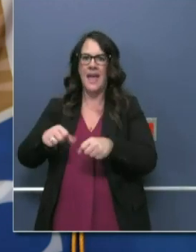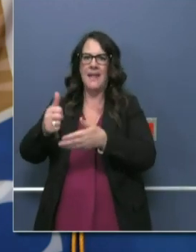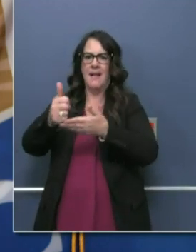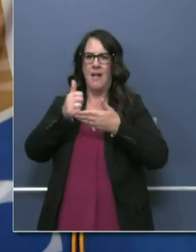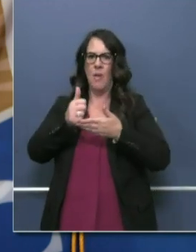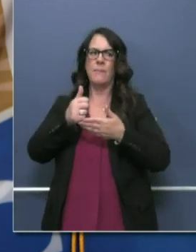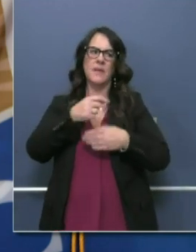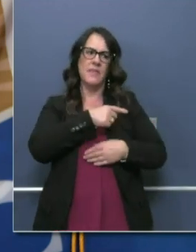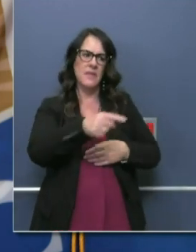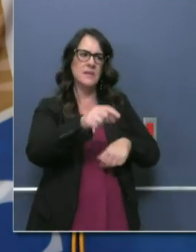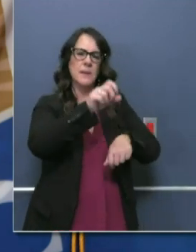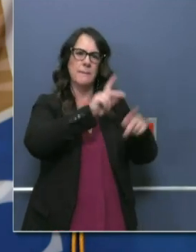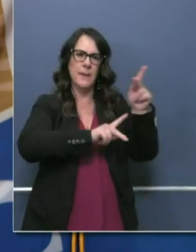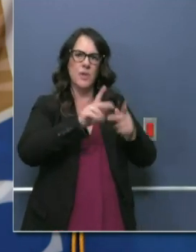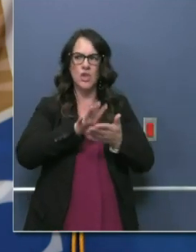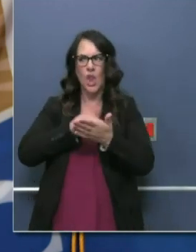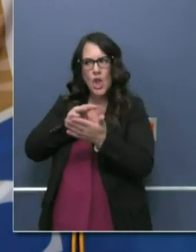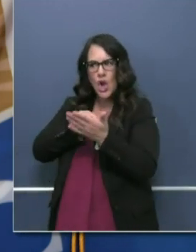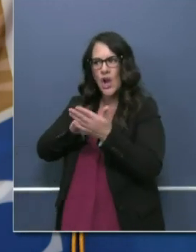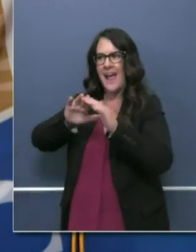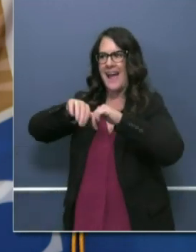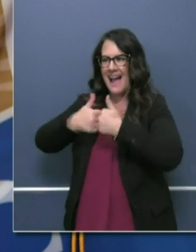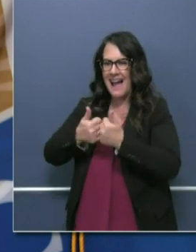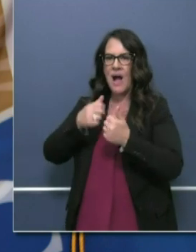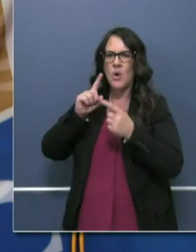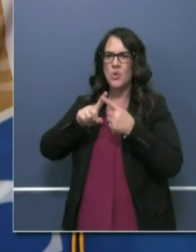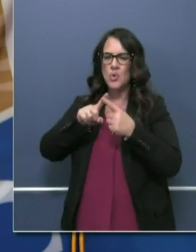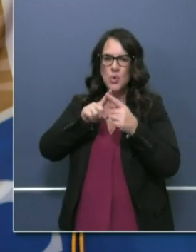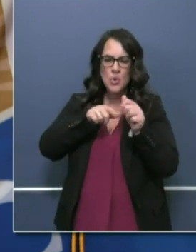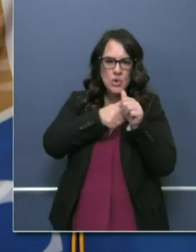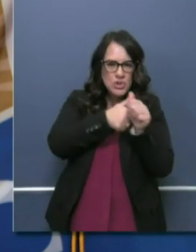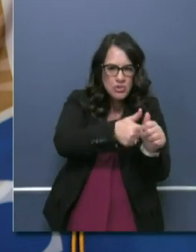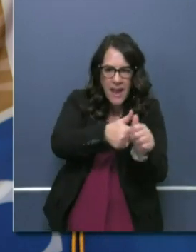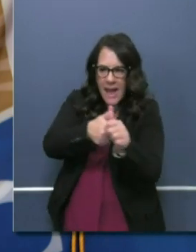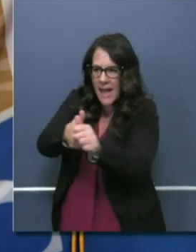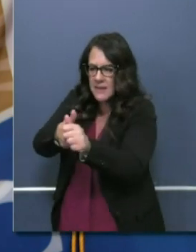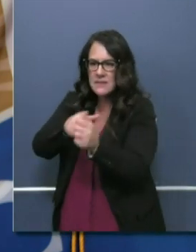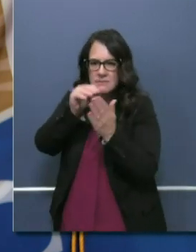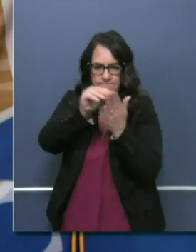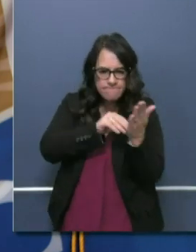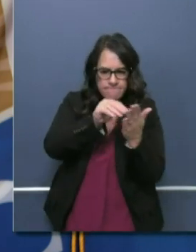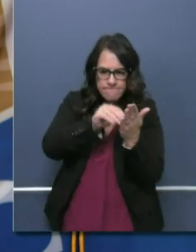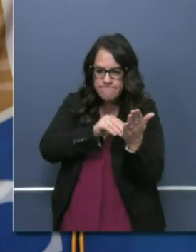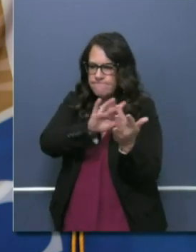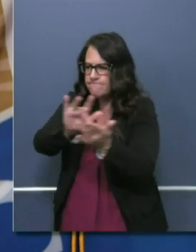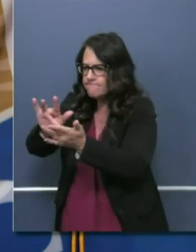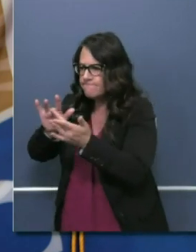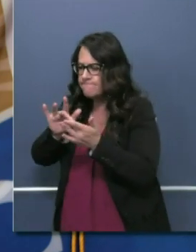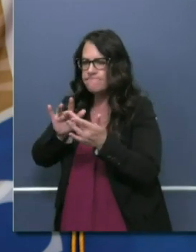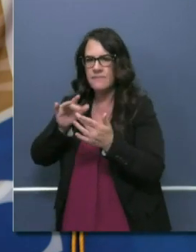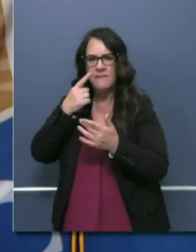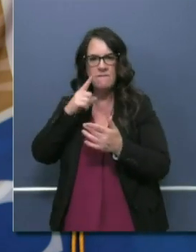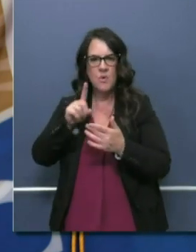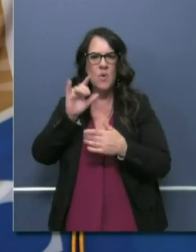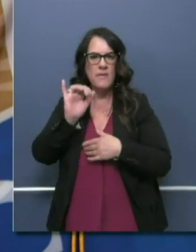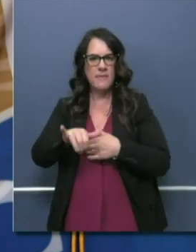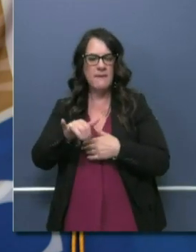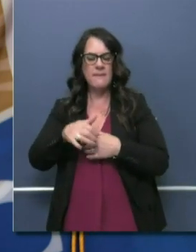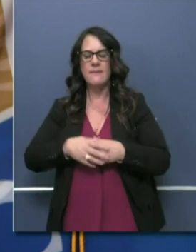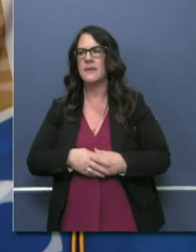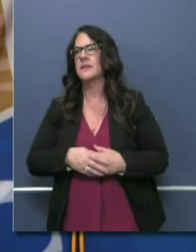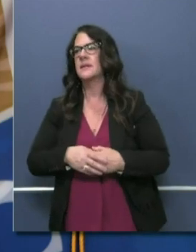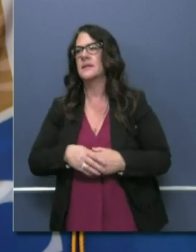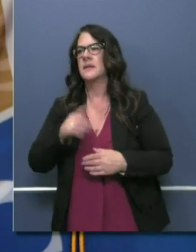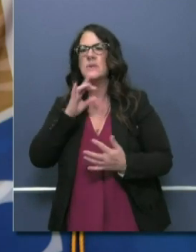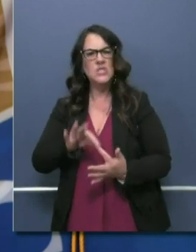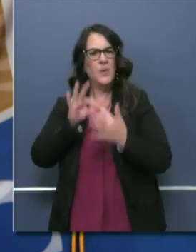academic opportunity and this virtual training program. To the extent it's a first, it may be. It's certainly unique and